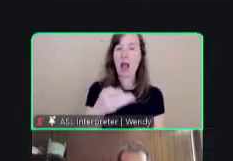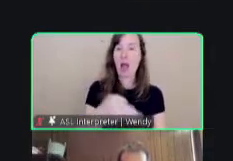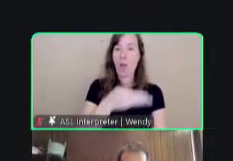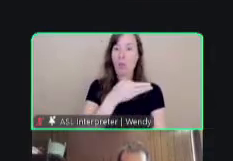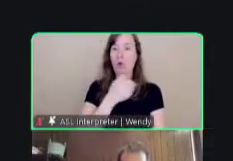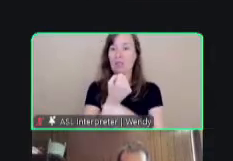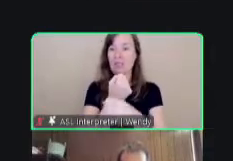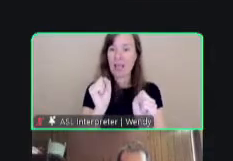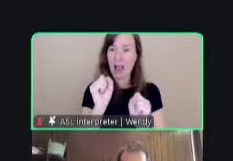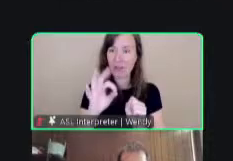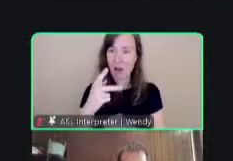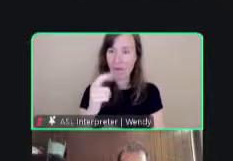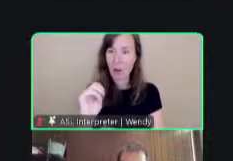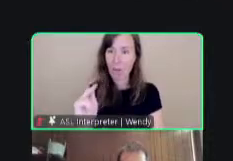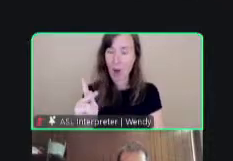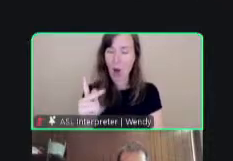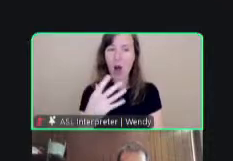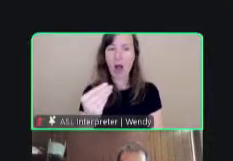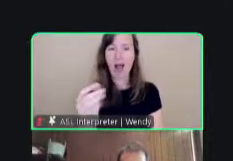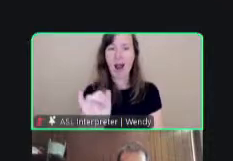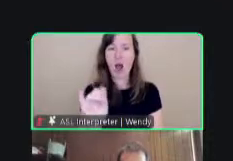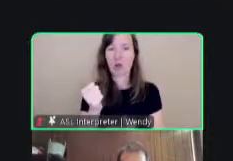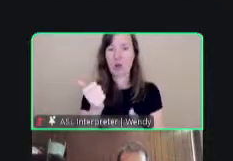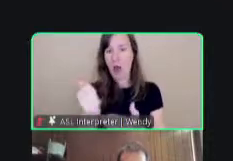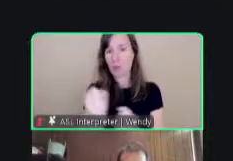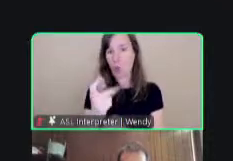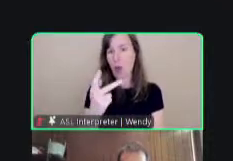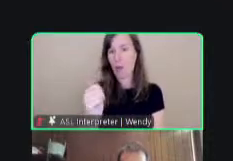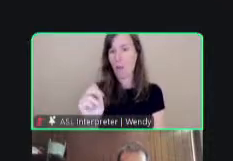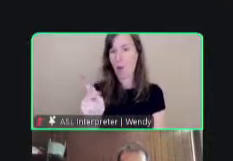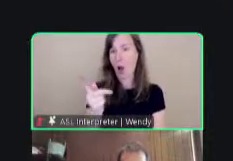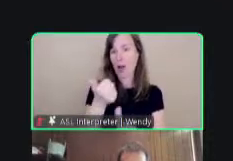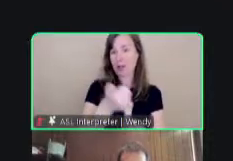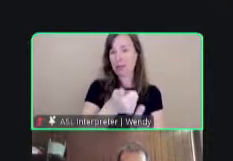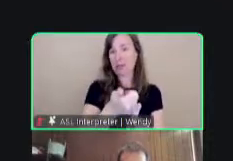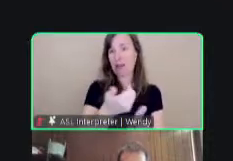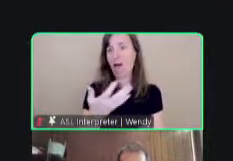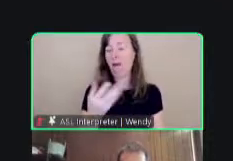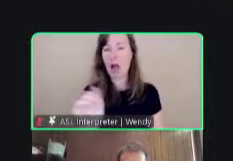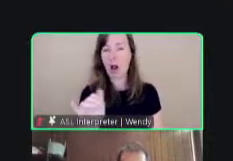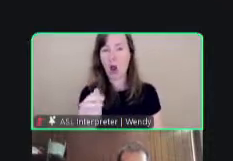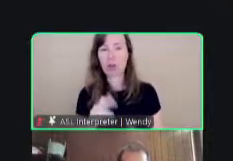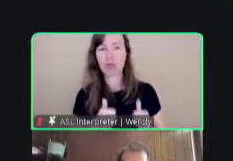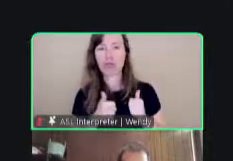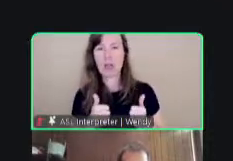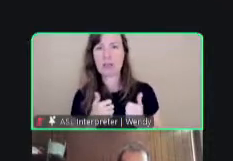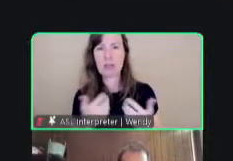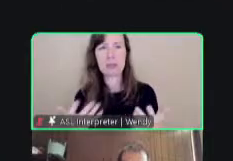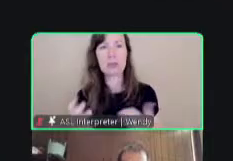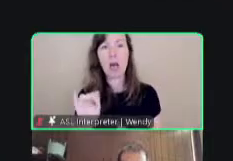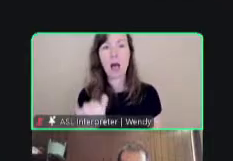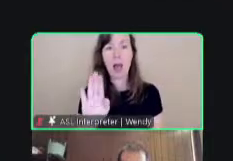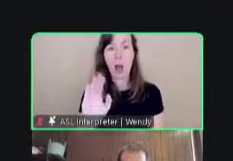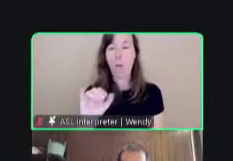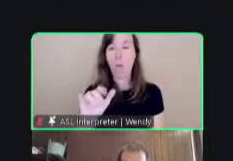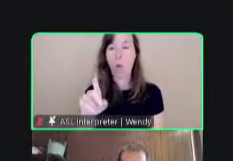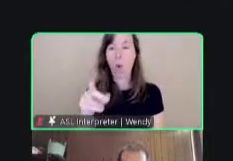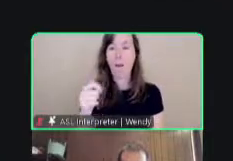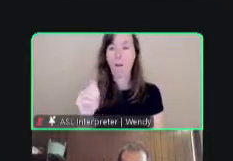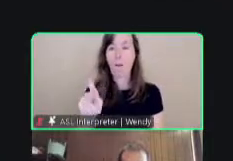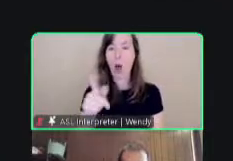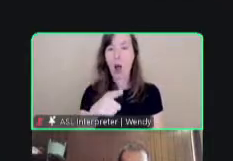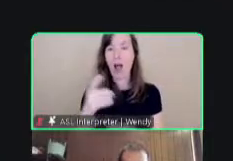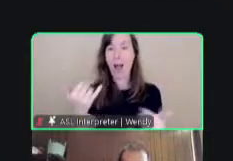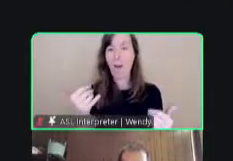that also helps out with the park itself as well as the residents and visitors. The Boyd Park Playground actually opened